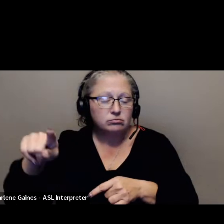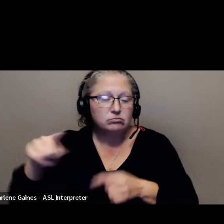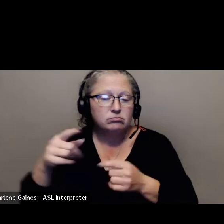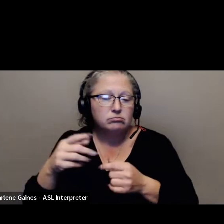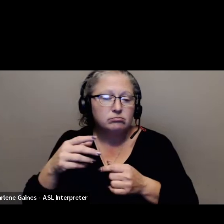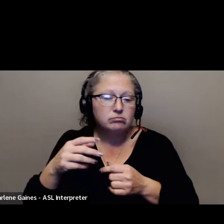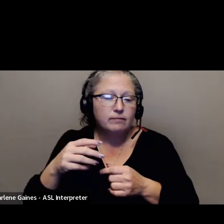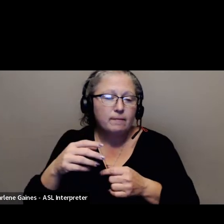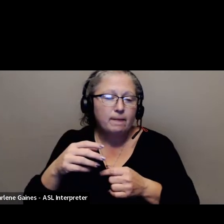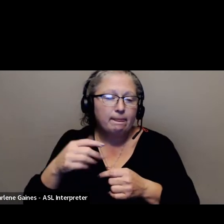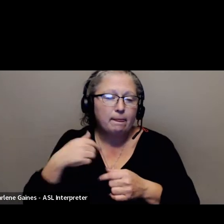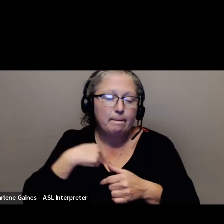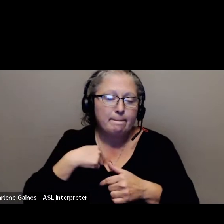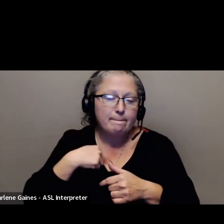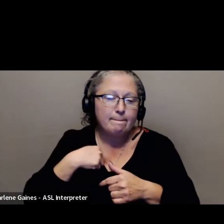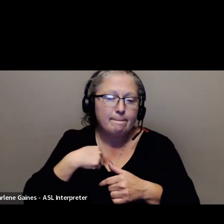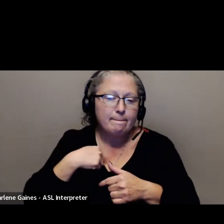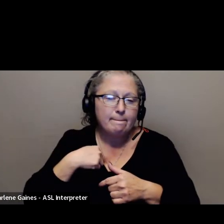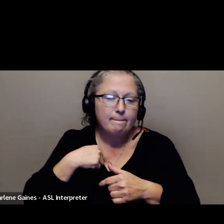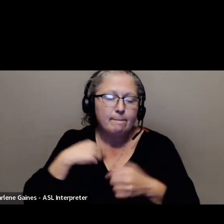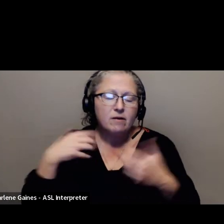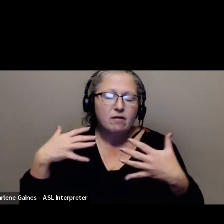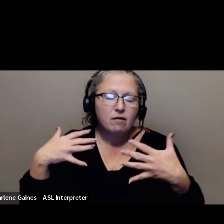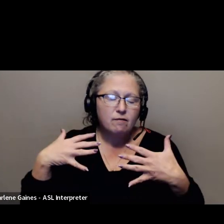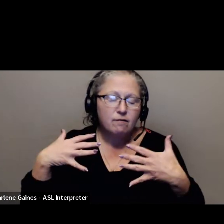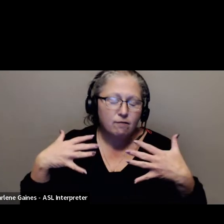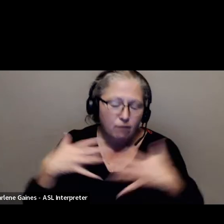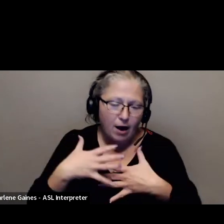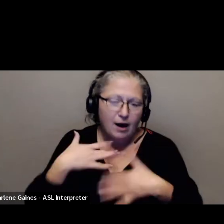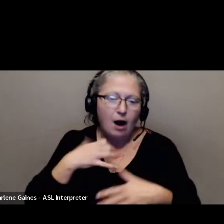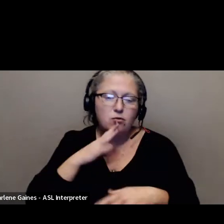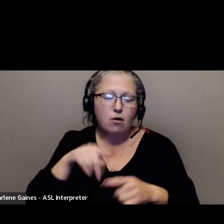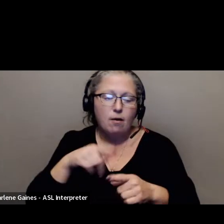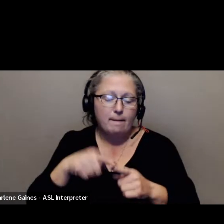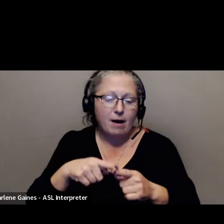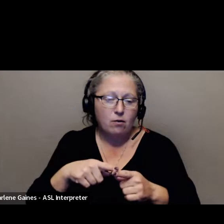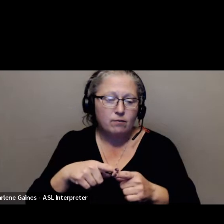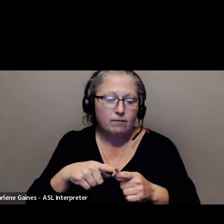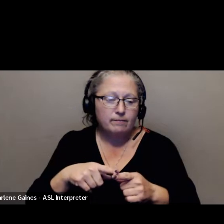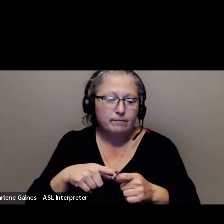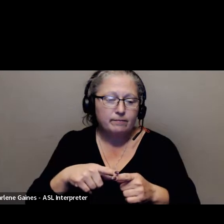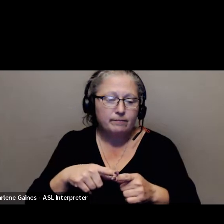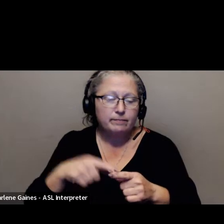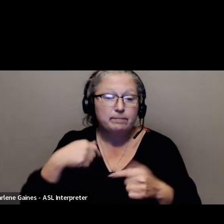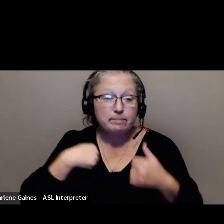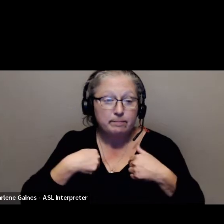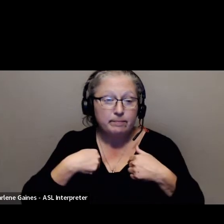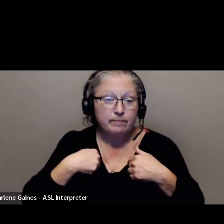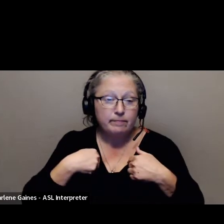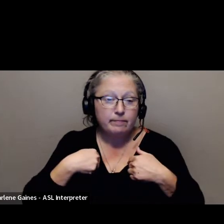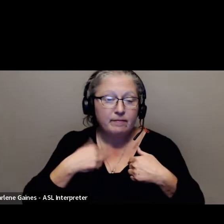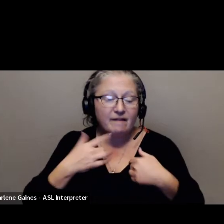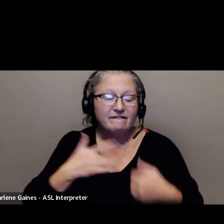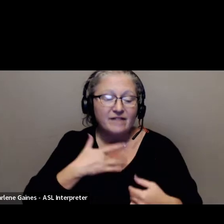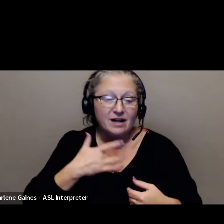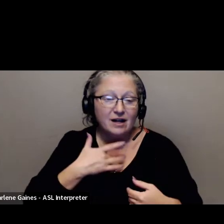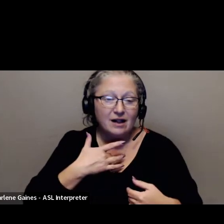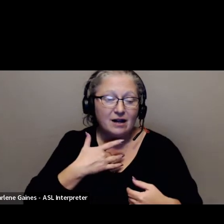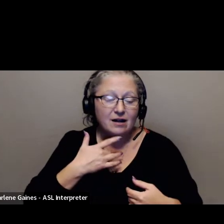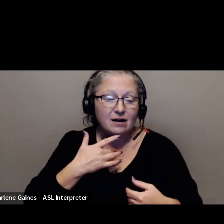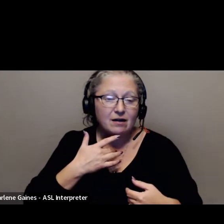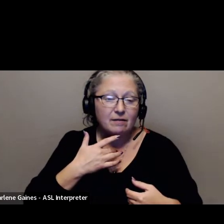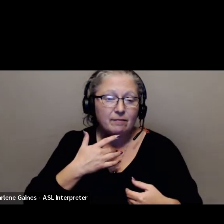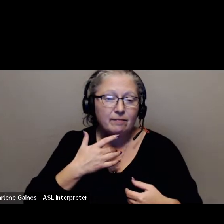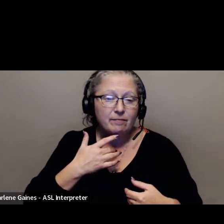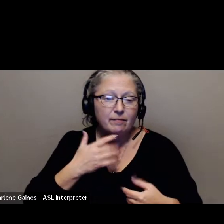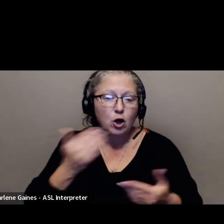this is what I'm so terrified and I really want to speak to you about. I am feeling that there